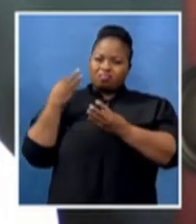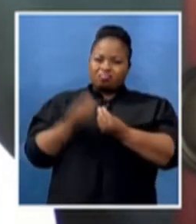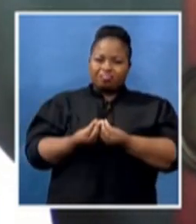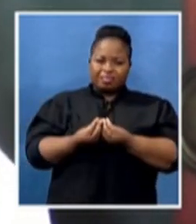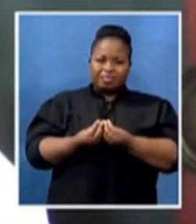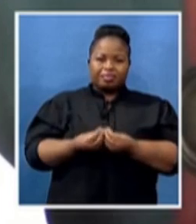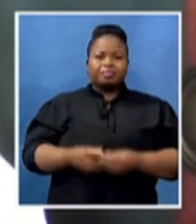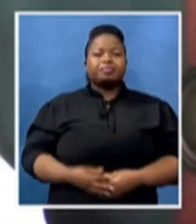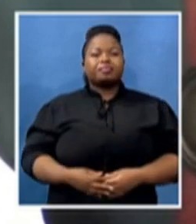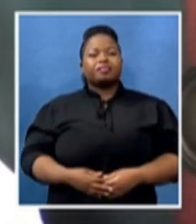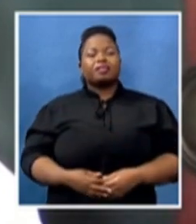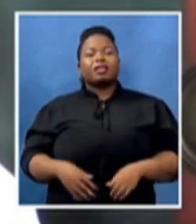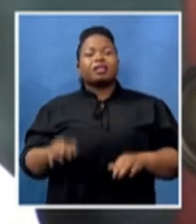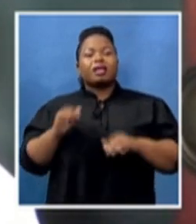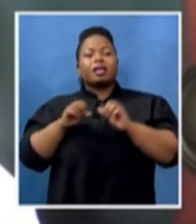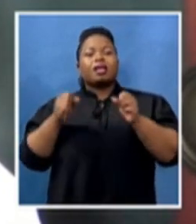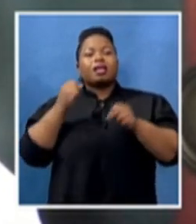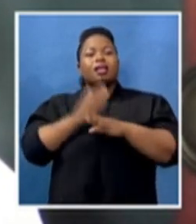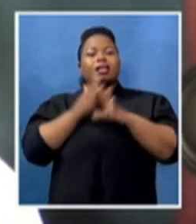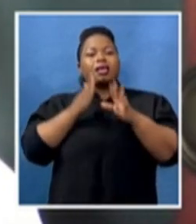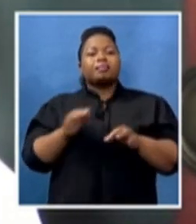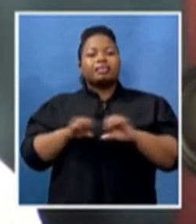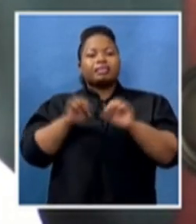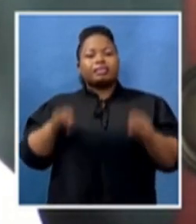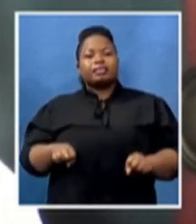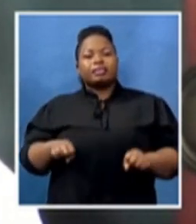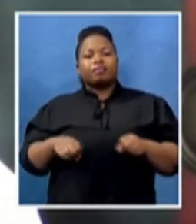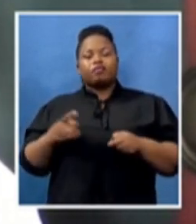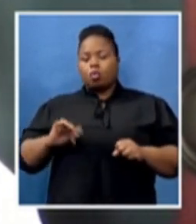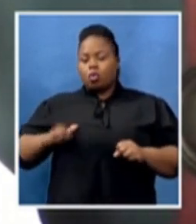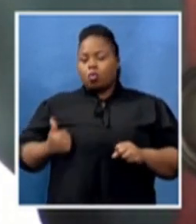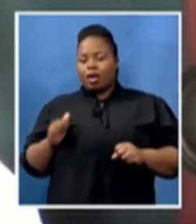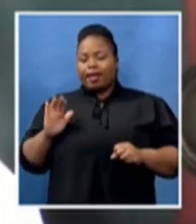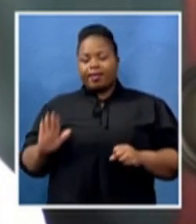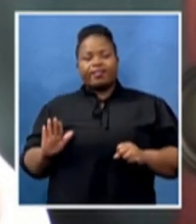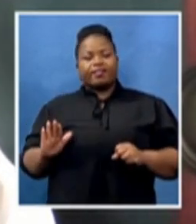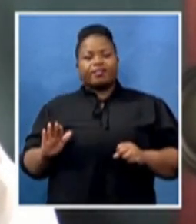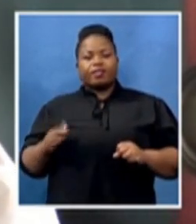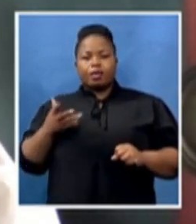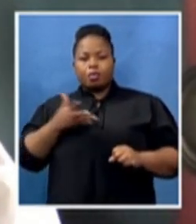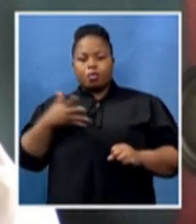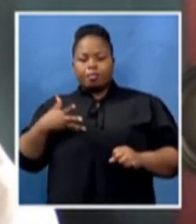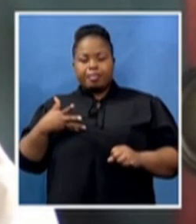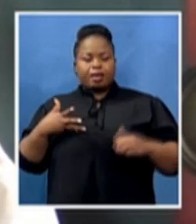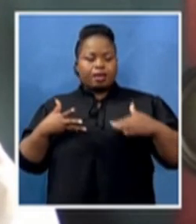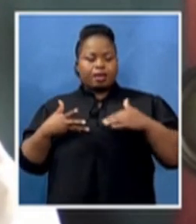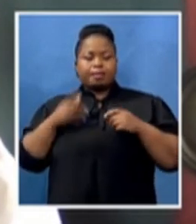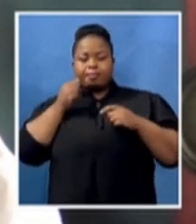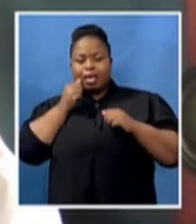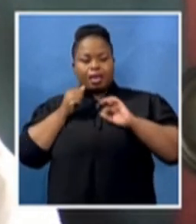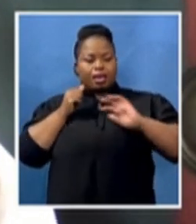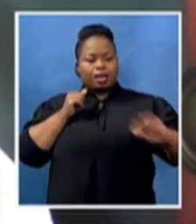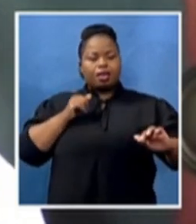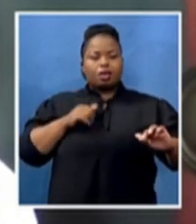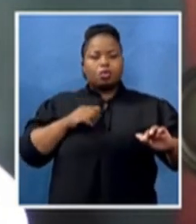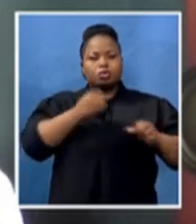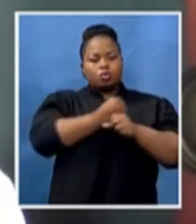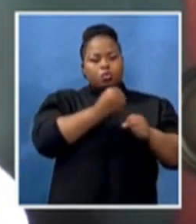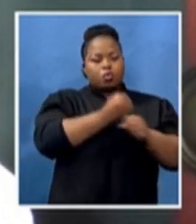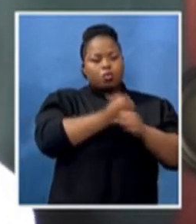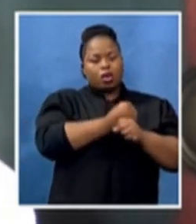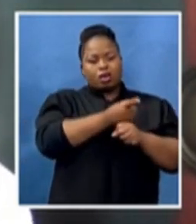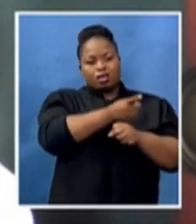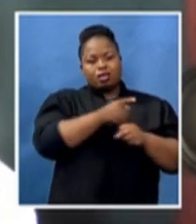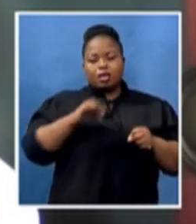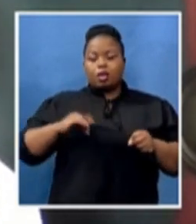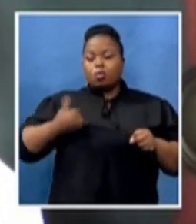husbands and wives for 11 months in a year, breaking up families and resulting in men having wives and partners in